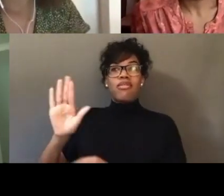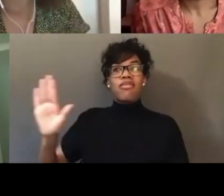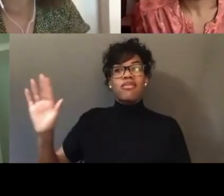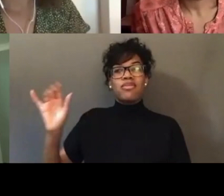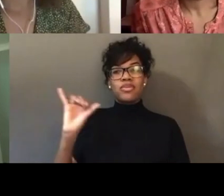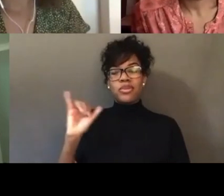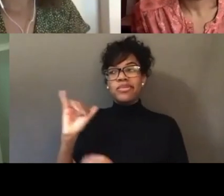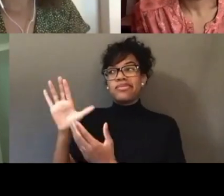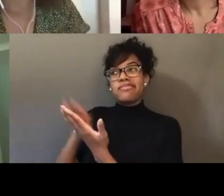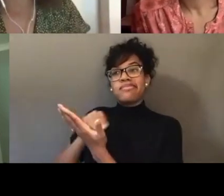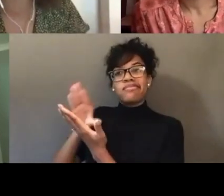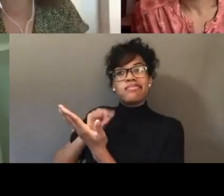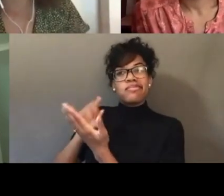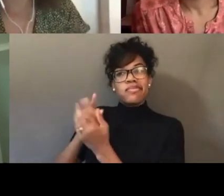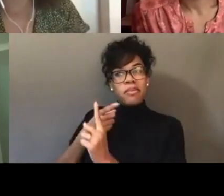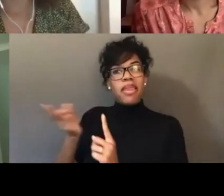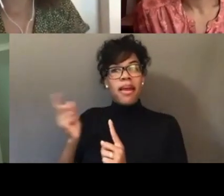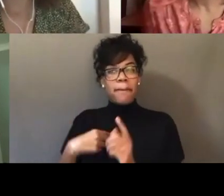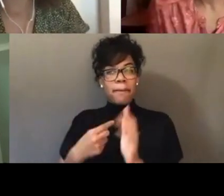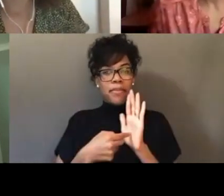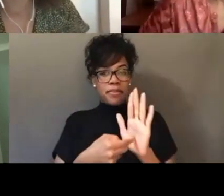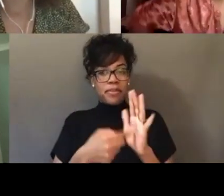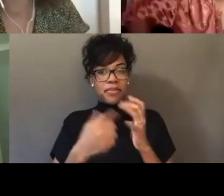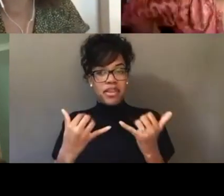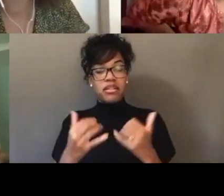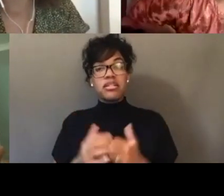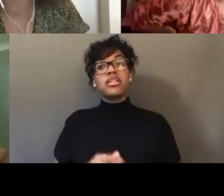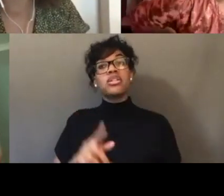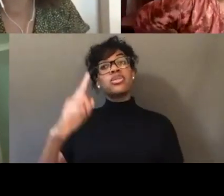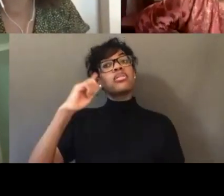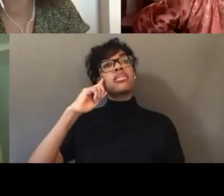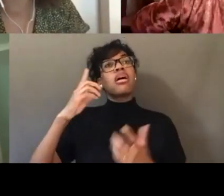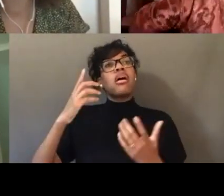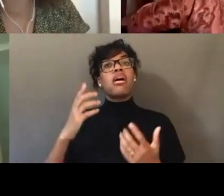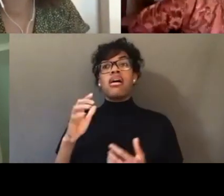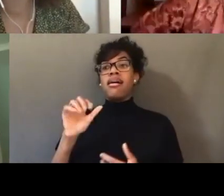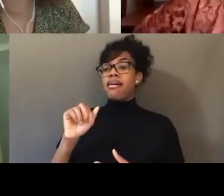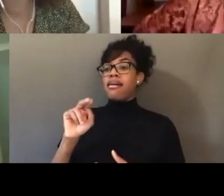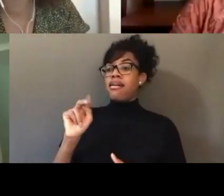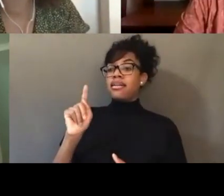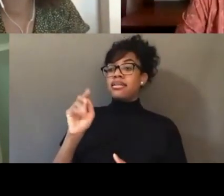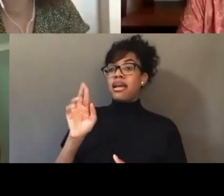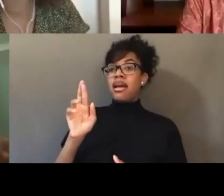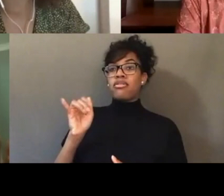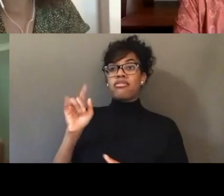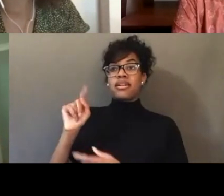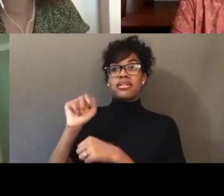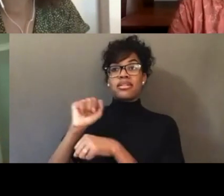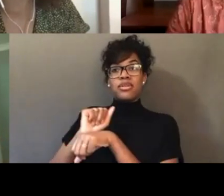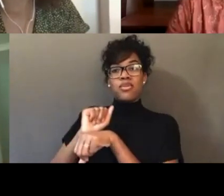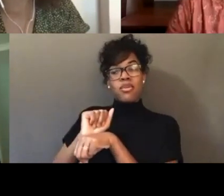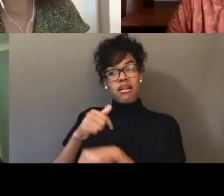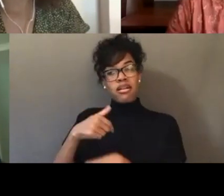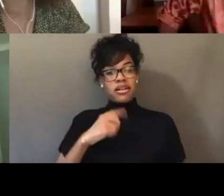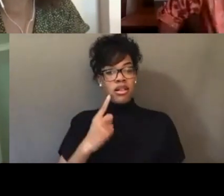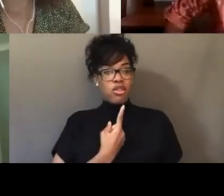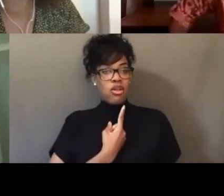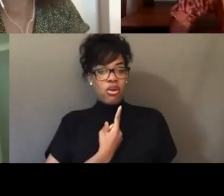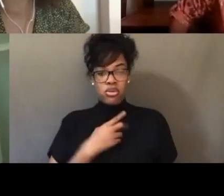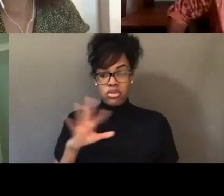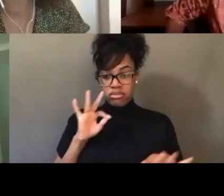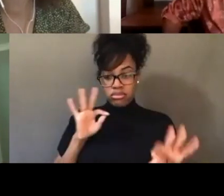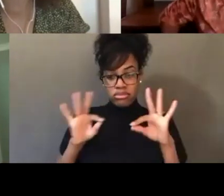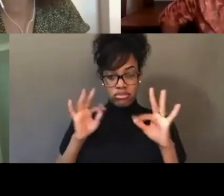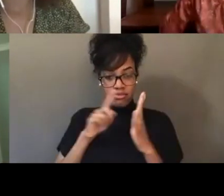singularly, like as if, you know, a Lone Ranger approach, as I was once told when I started organizing. So first, please